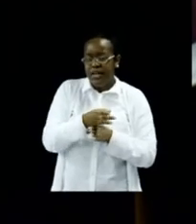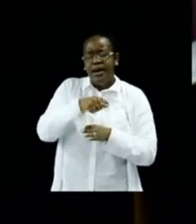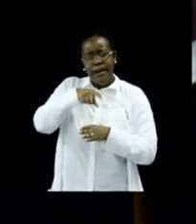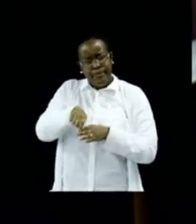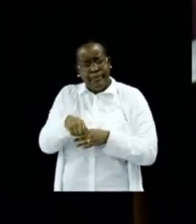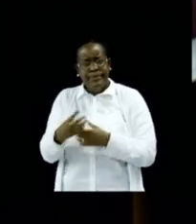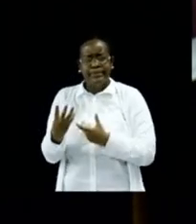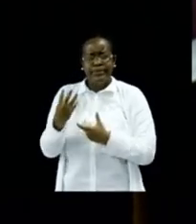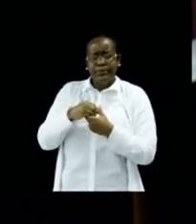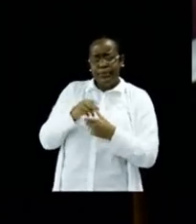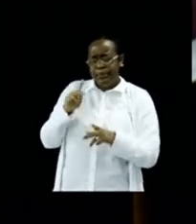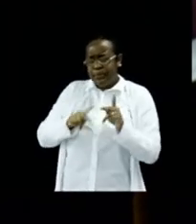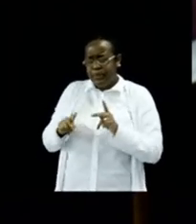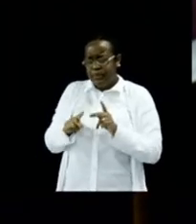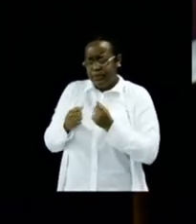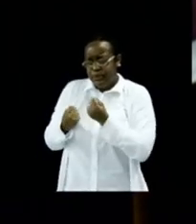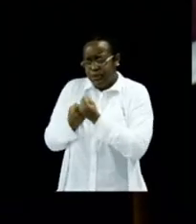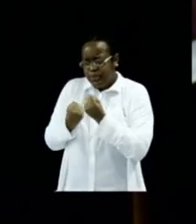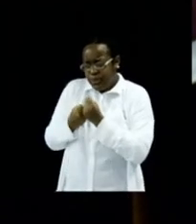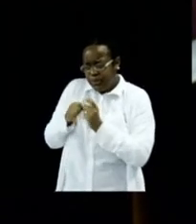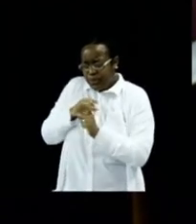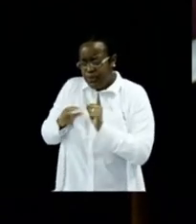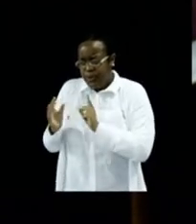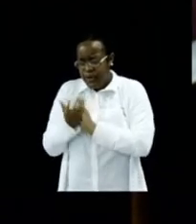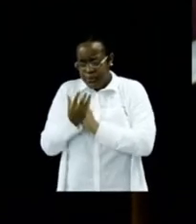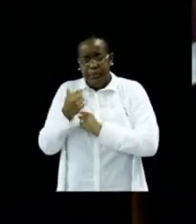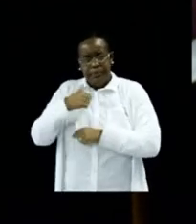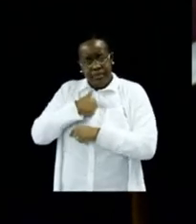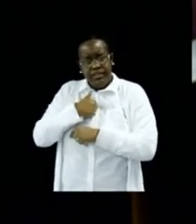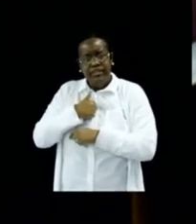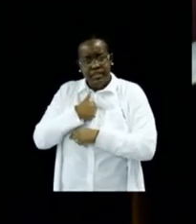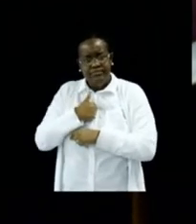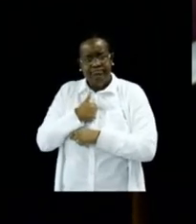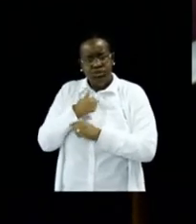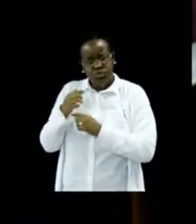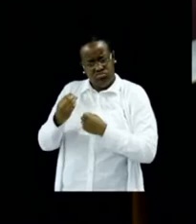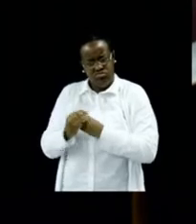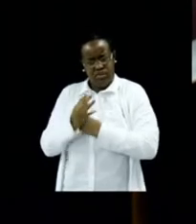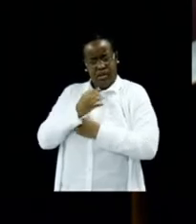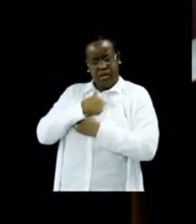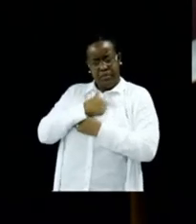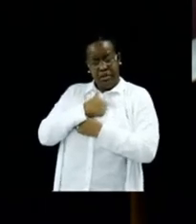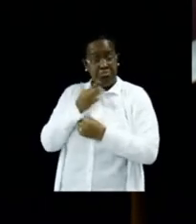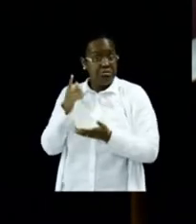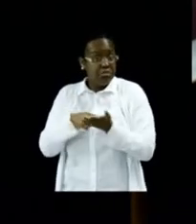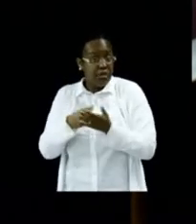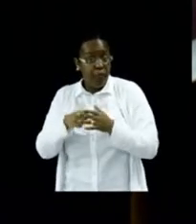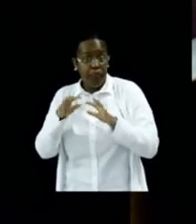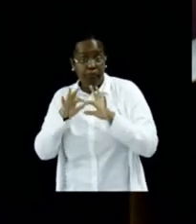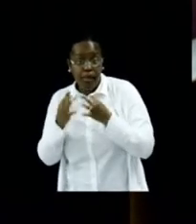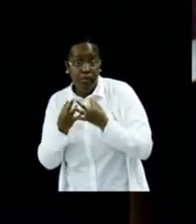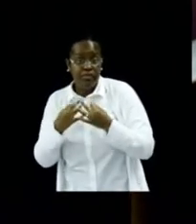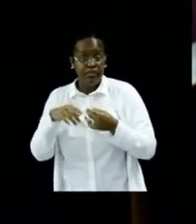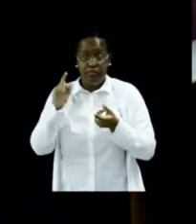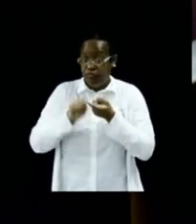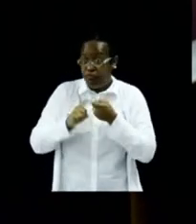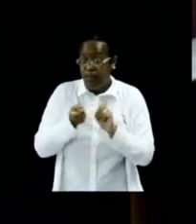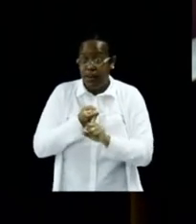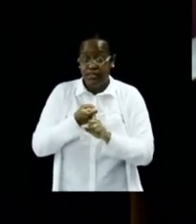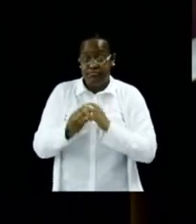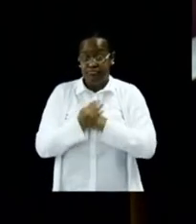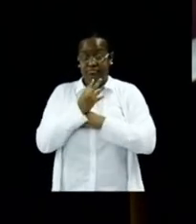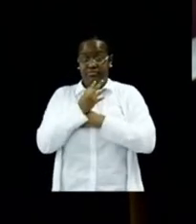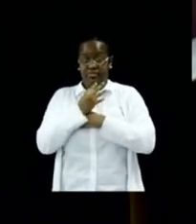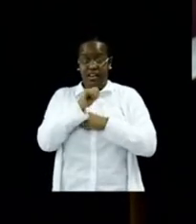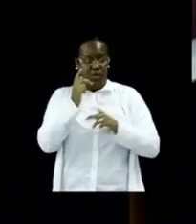that inspired me. Sometimes family inspire you. Sometimes friends inspire you. Sometimes people that don't